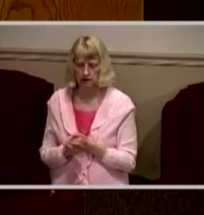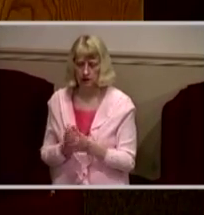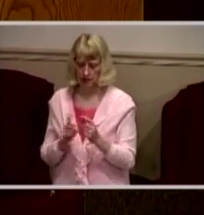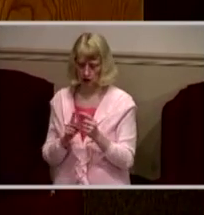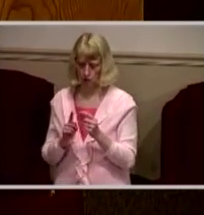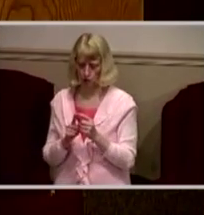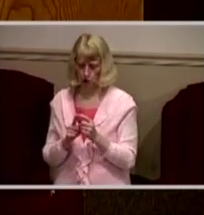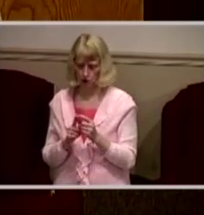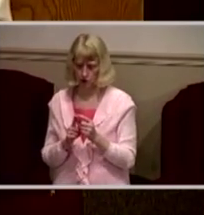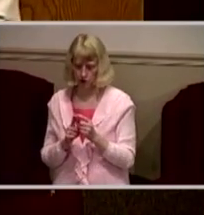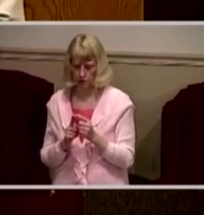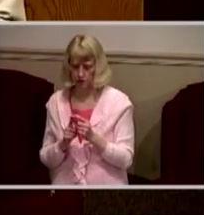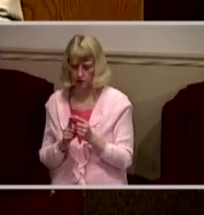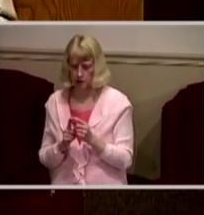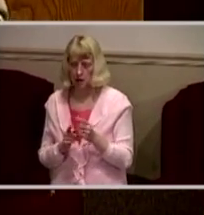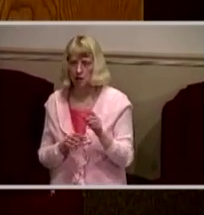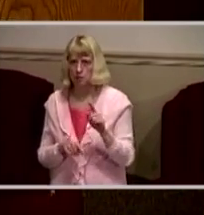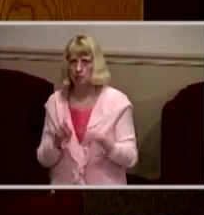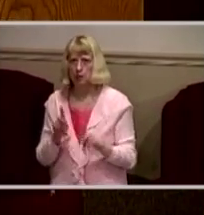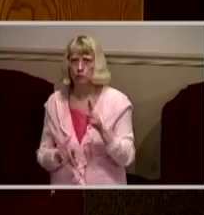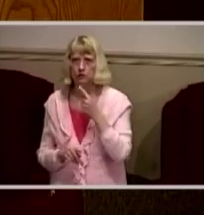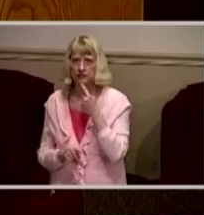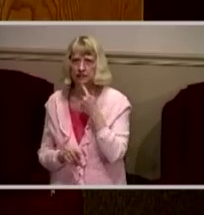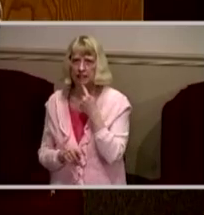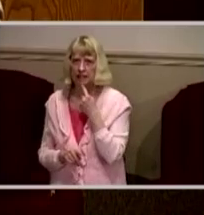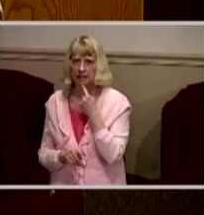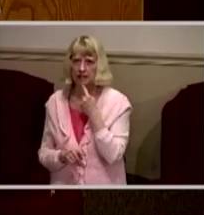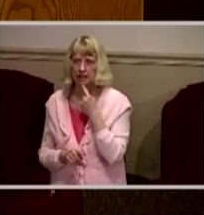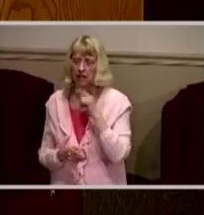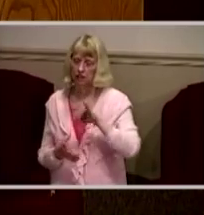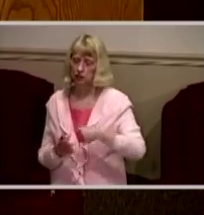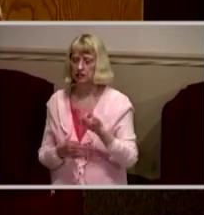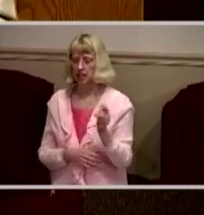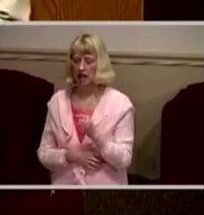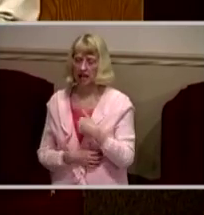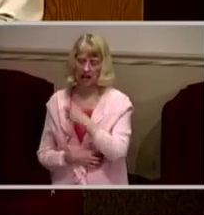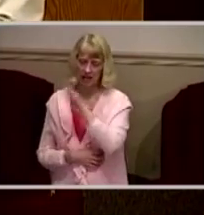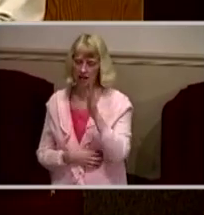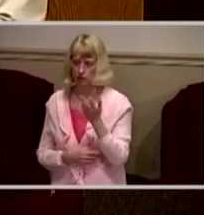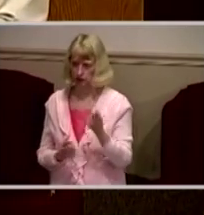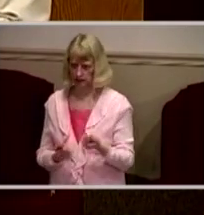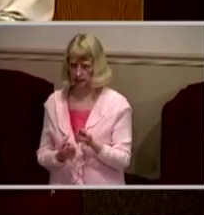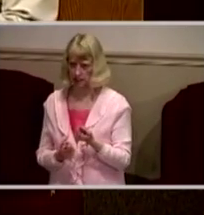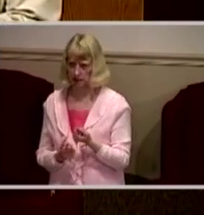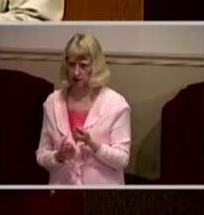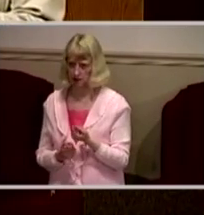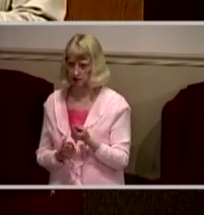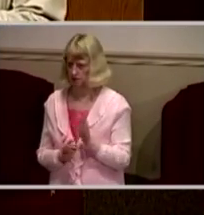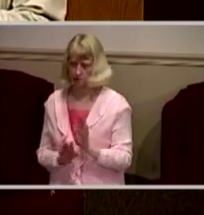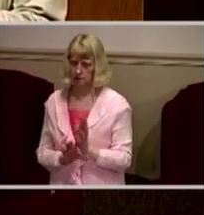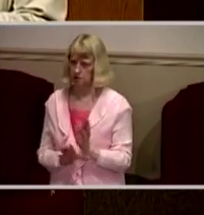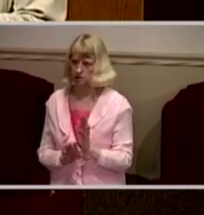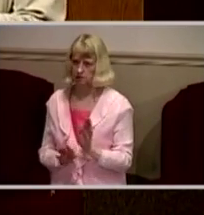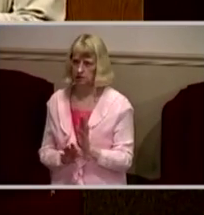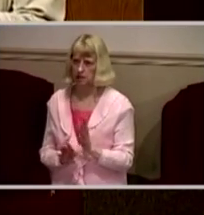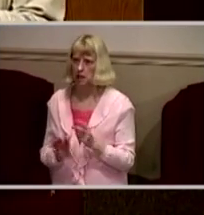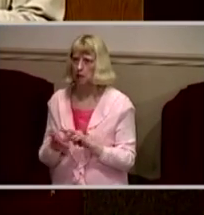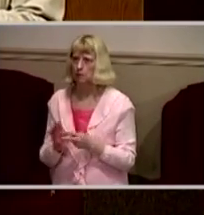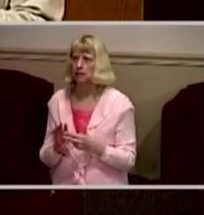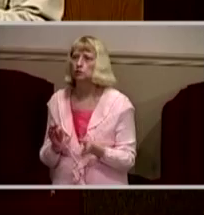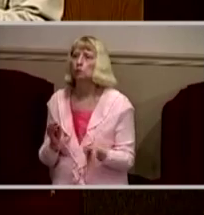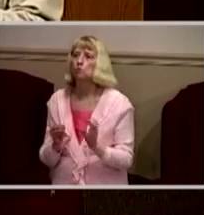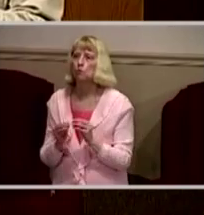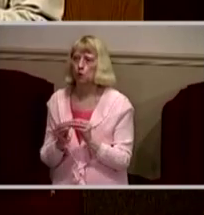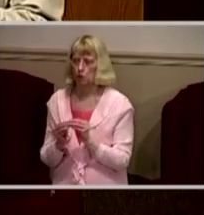word justification, some people describe as being just as if I've never sinned. You've heard that before. But it means more than